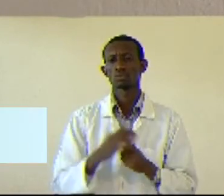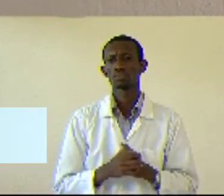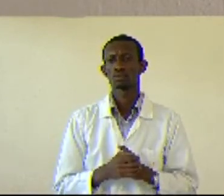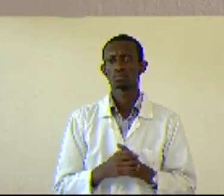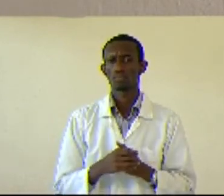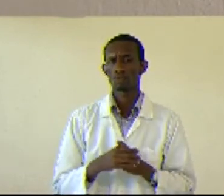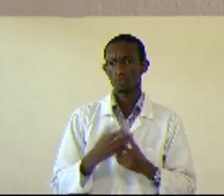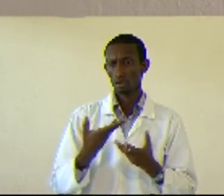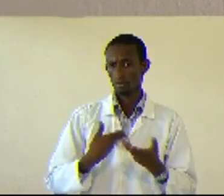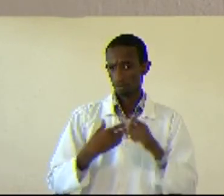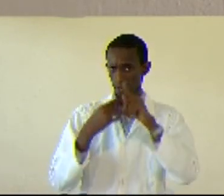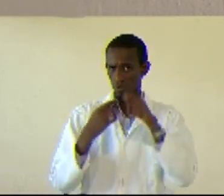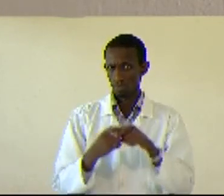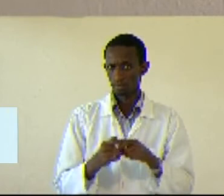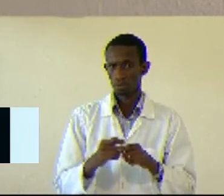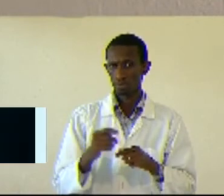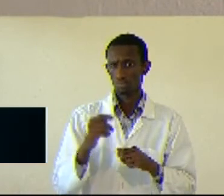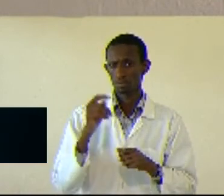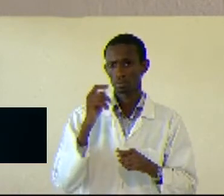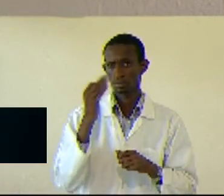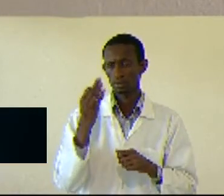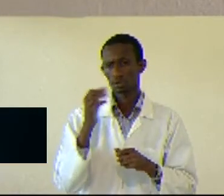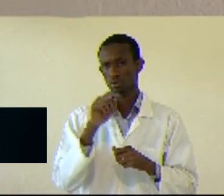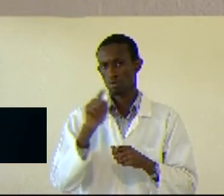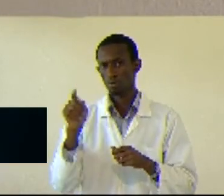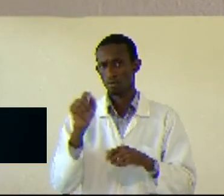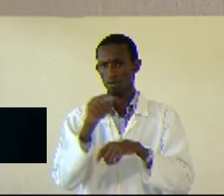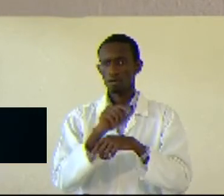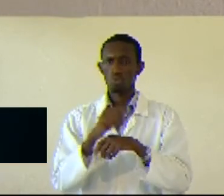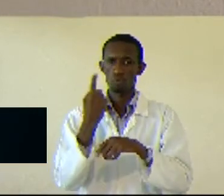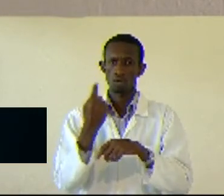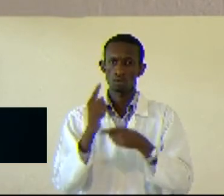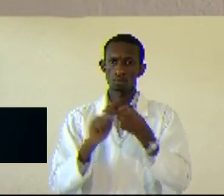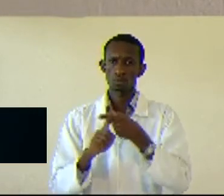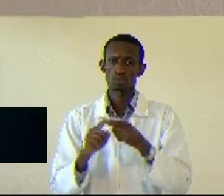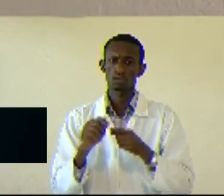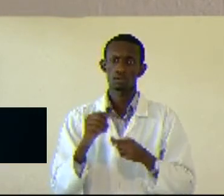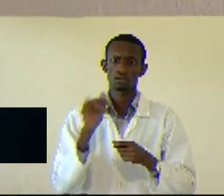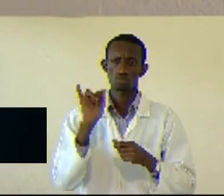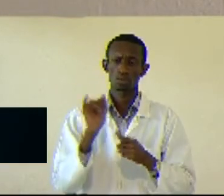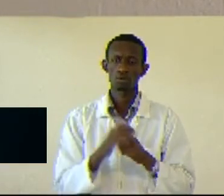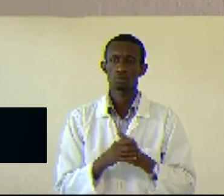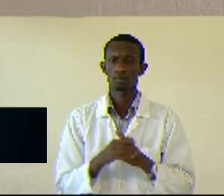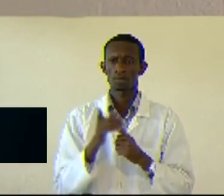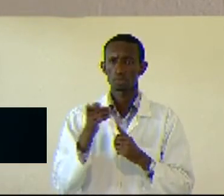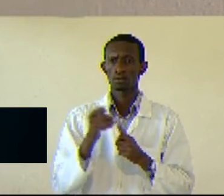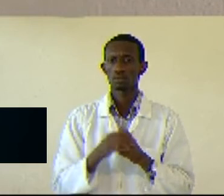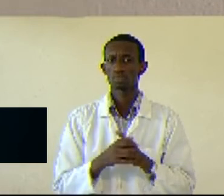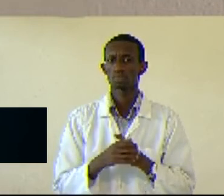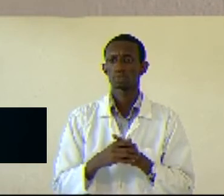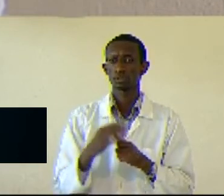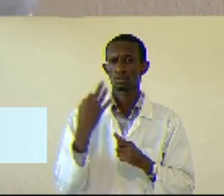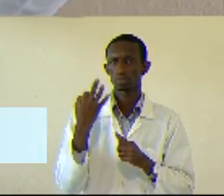you have integral 3 over 1 plus y squared dy. So this is